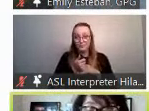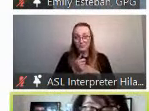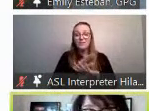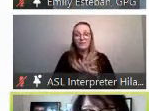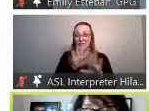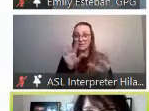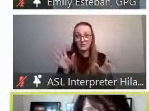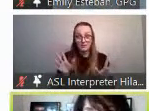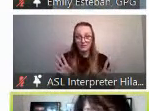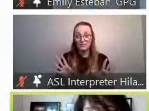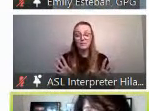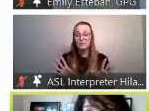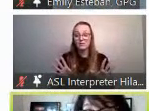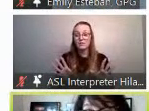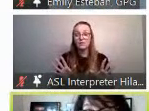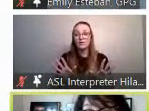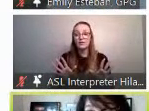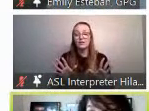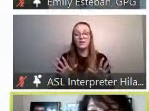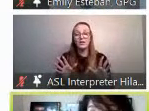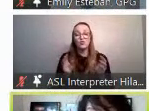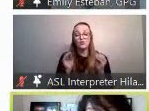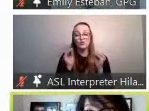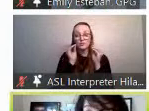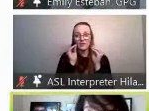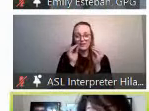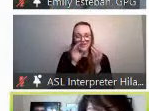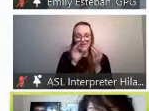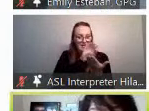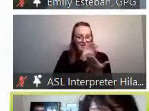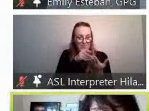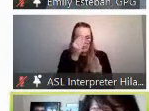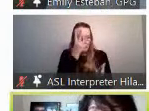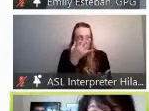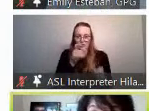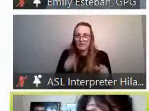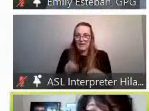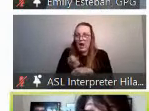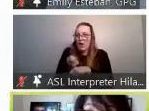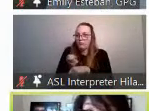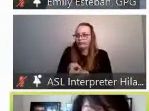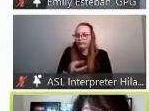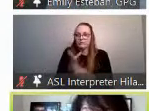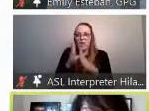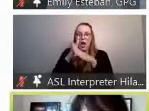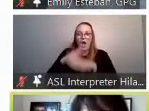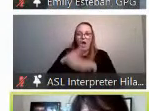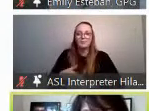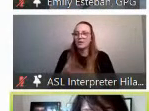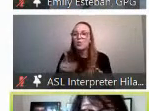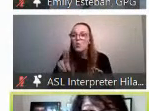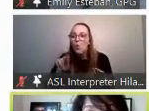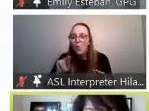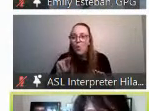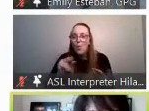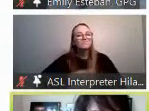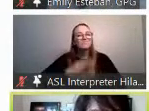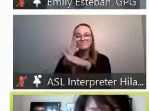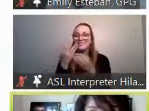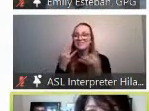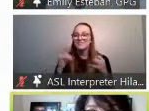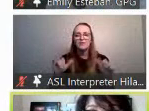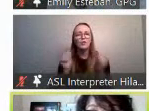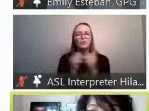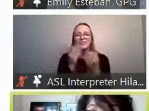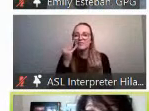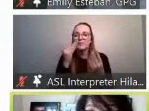amount of information will overcome that barrier, right? I mean, again, as you heard from the voices of the families we spoke to, that